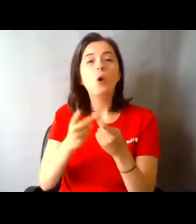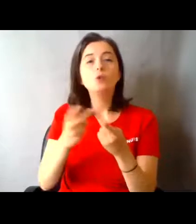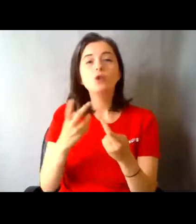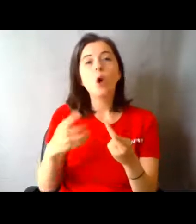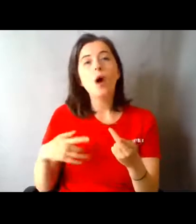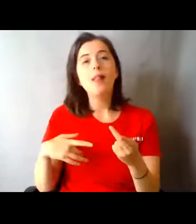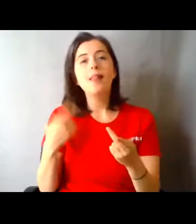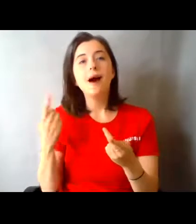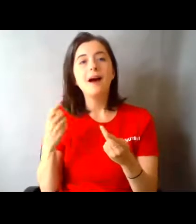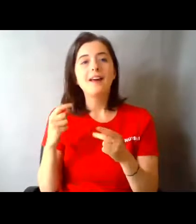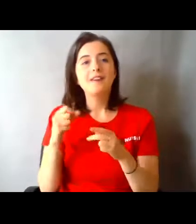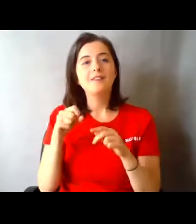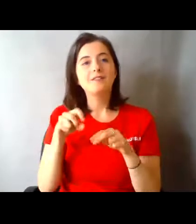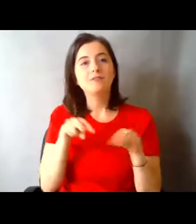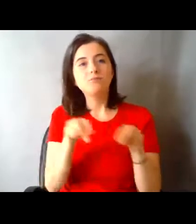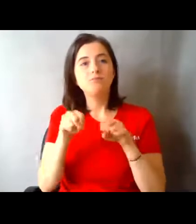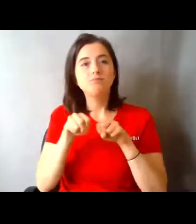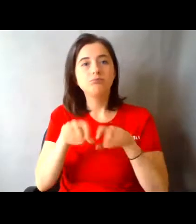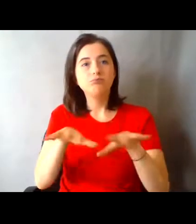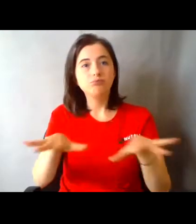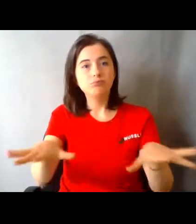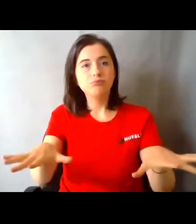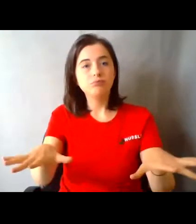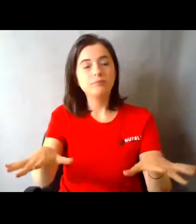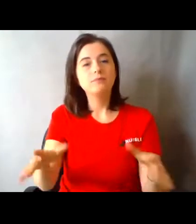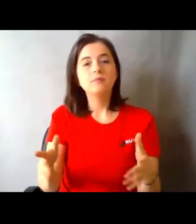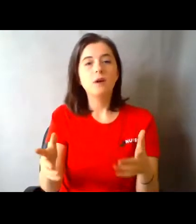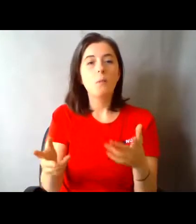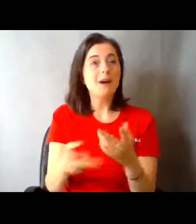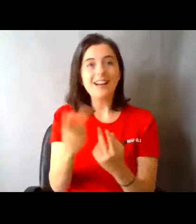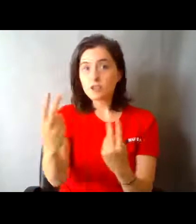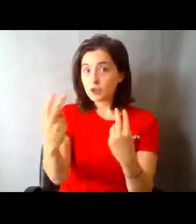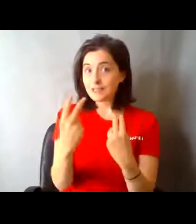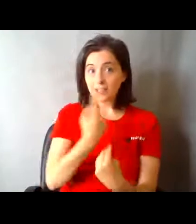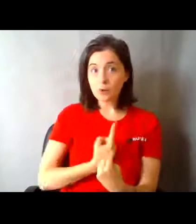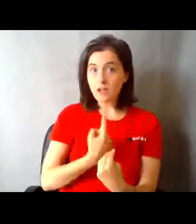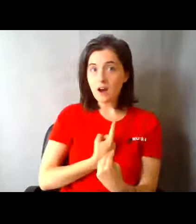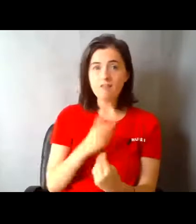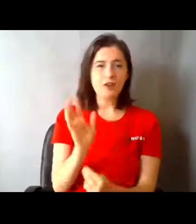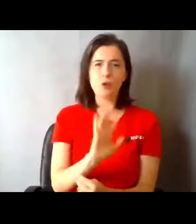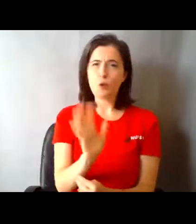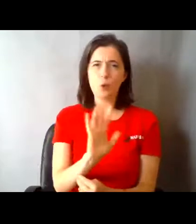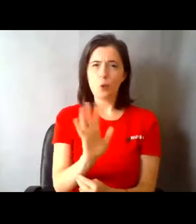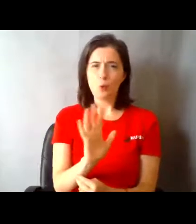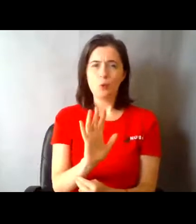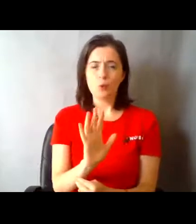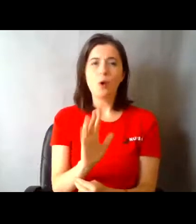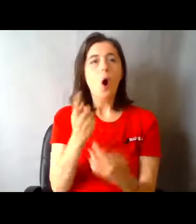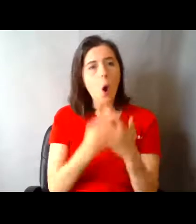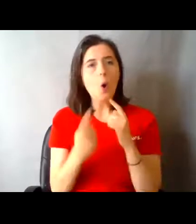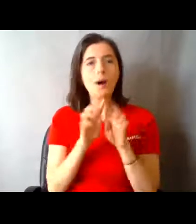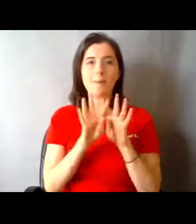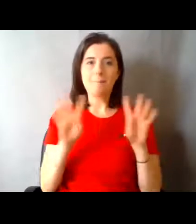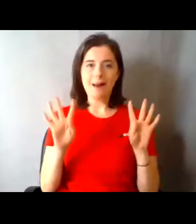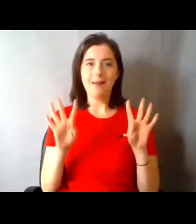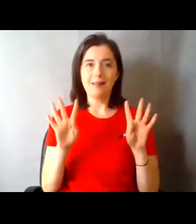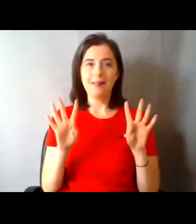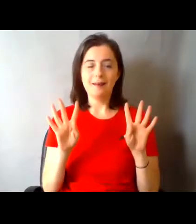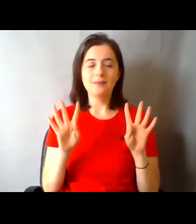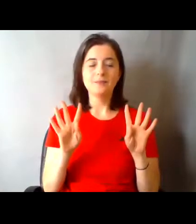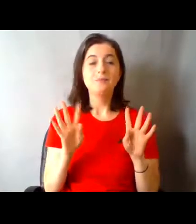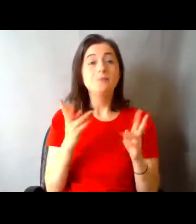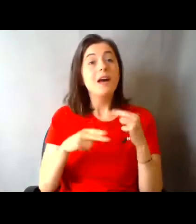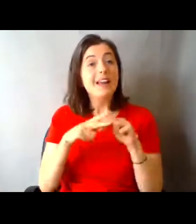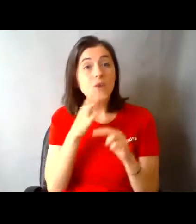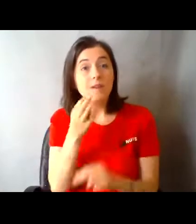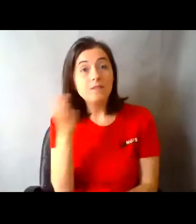our panelists, you won't be seen in that. So there's no need to worry around that. It does mean that if you've got questions